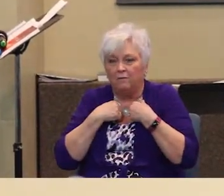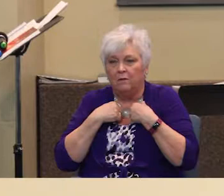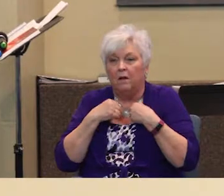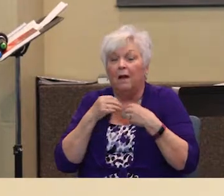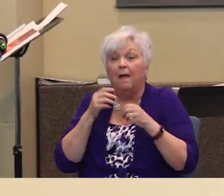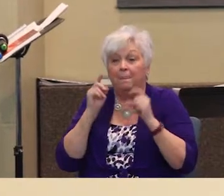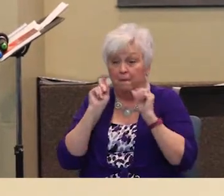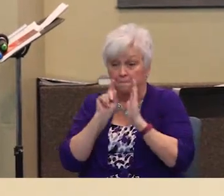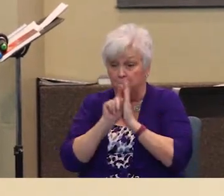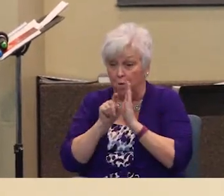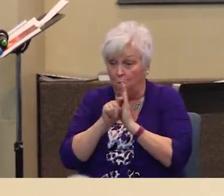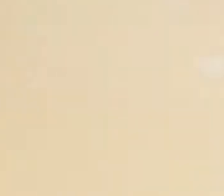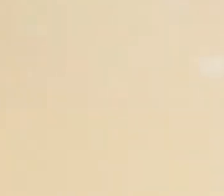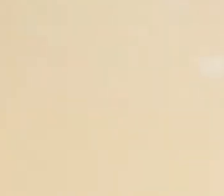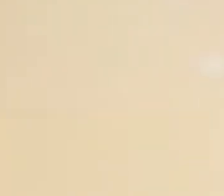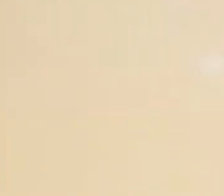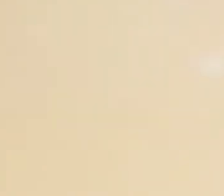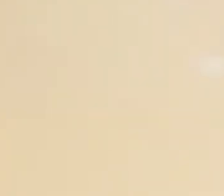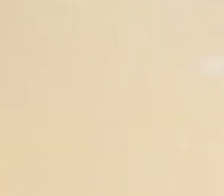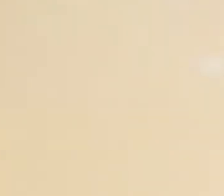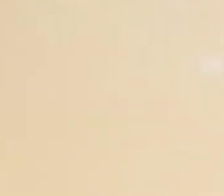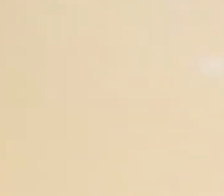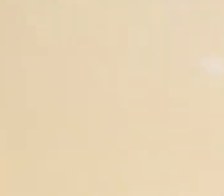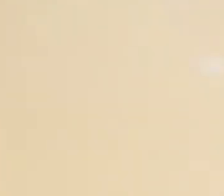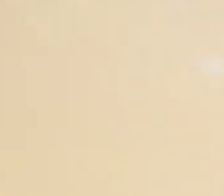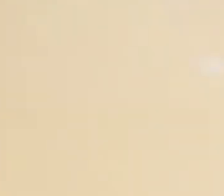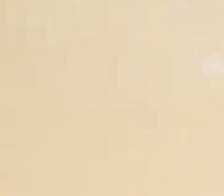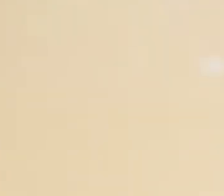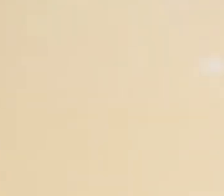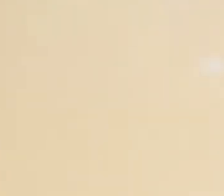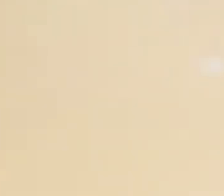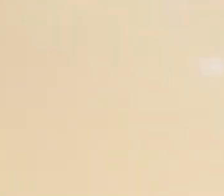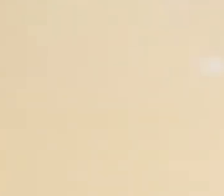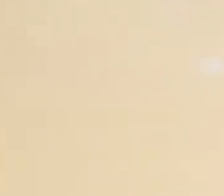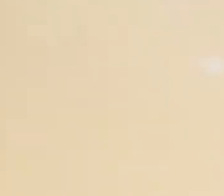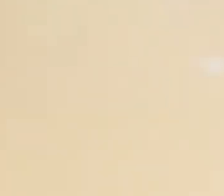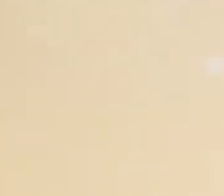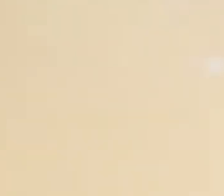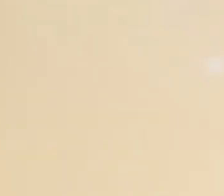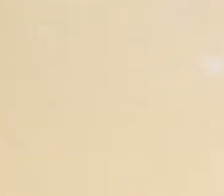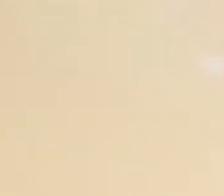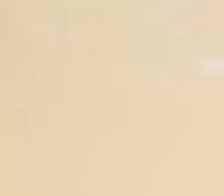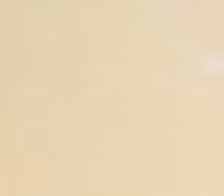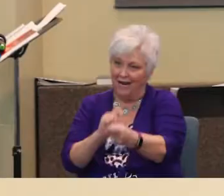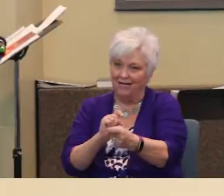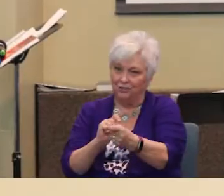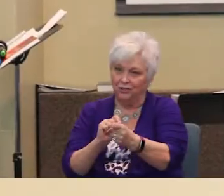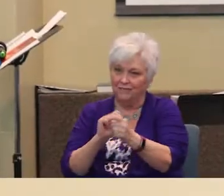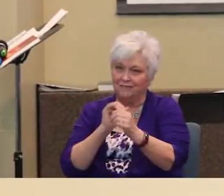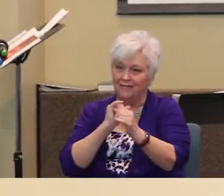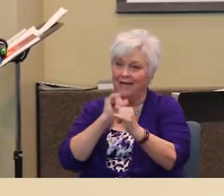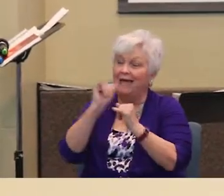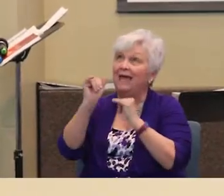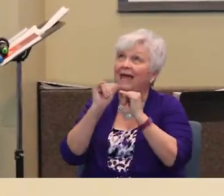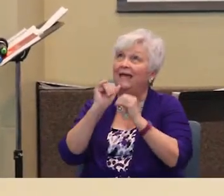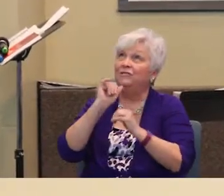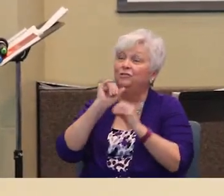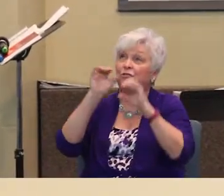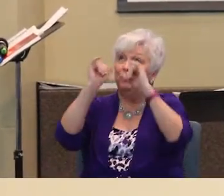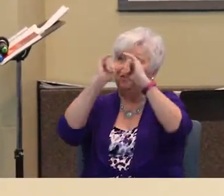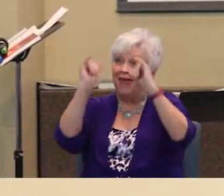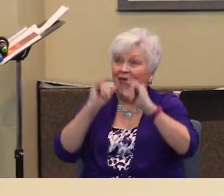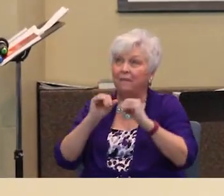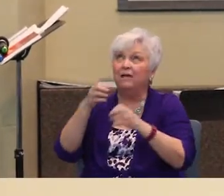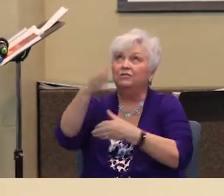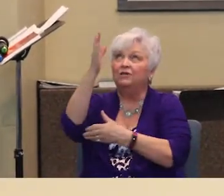Jesus Christ, he begins his work of transforming us into the image of God. Not a God, but